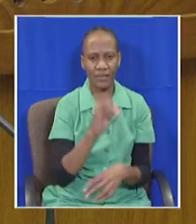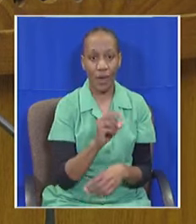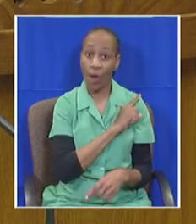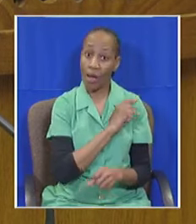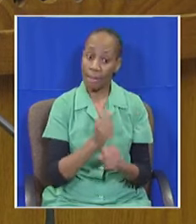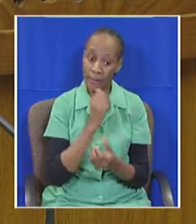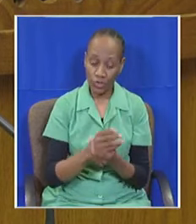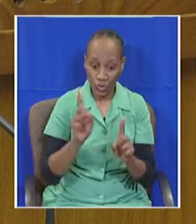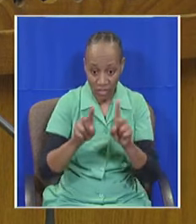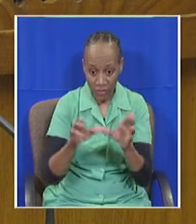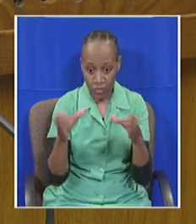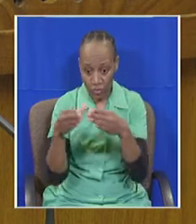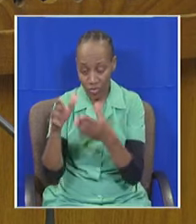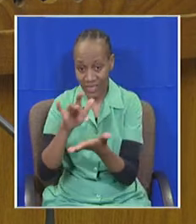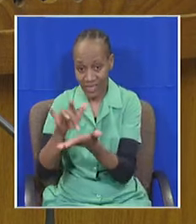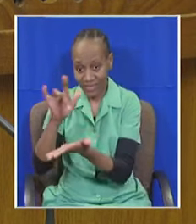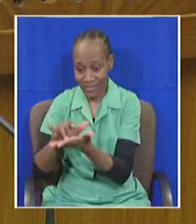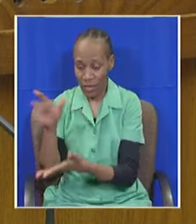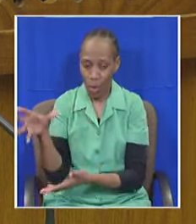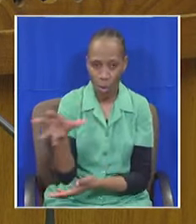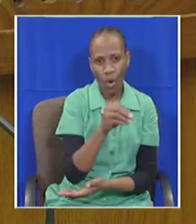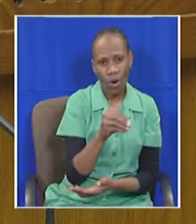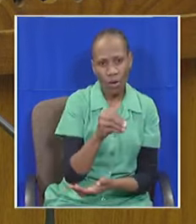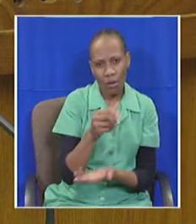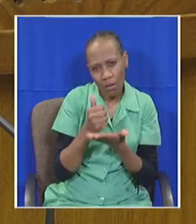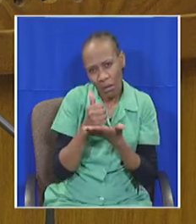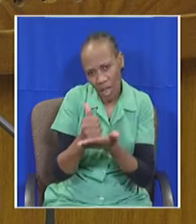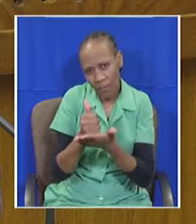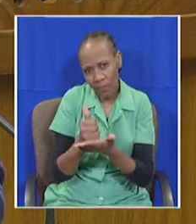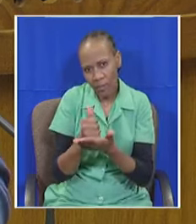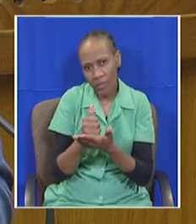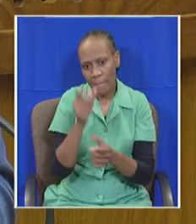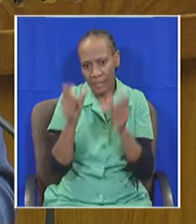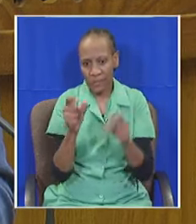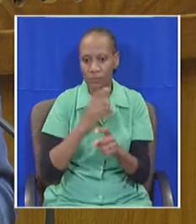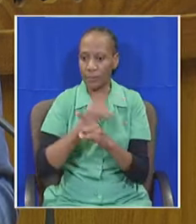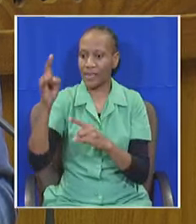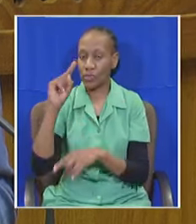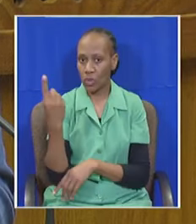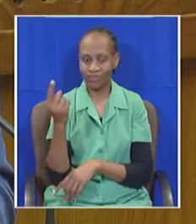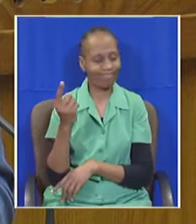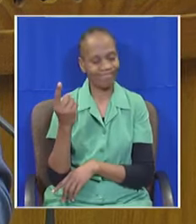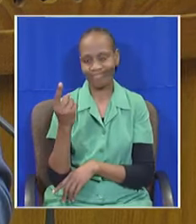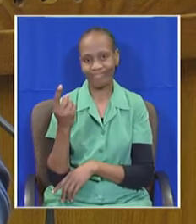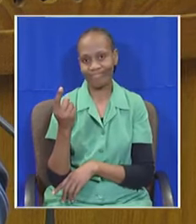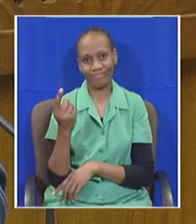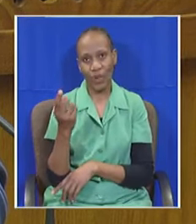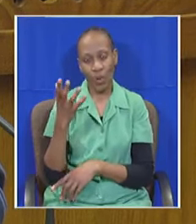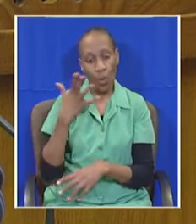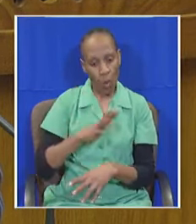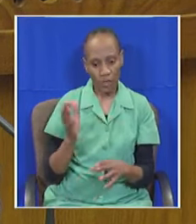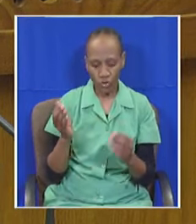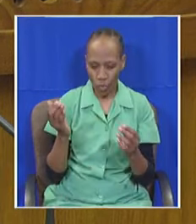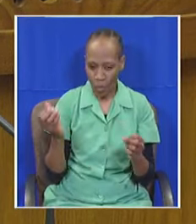institutions are not for the sake of producing graduates, and hence we are progressively influencing